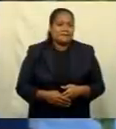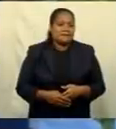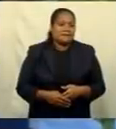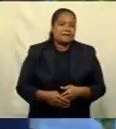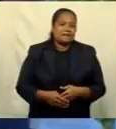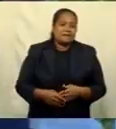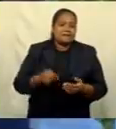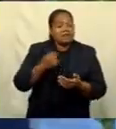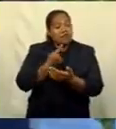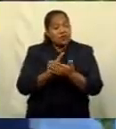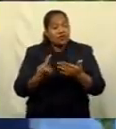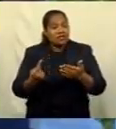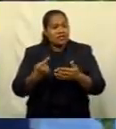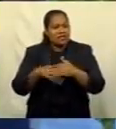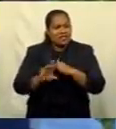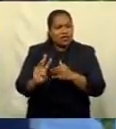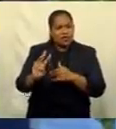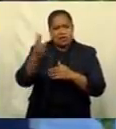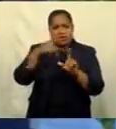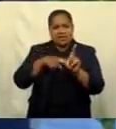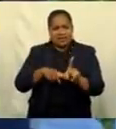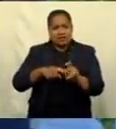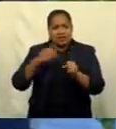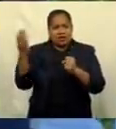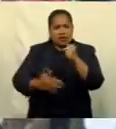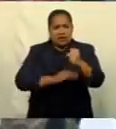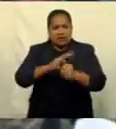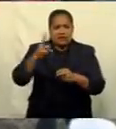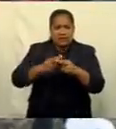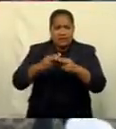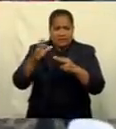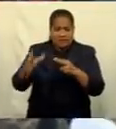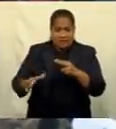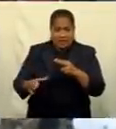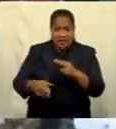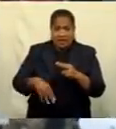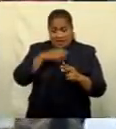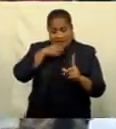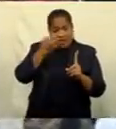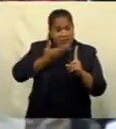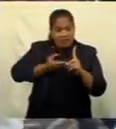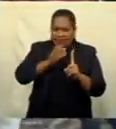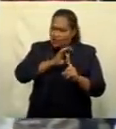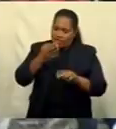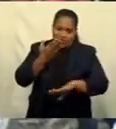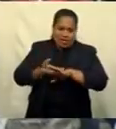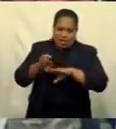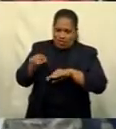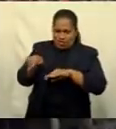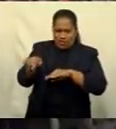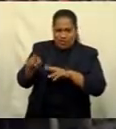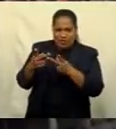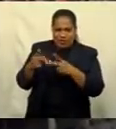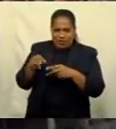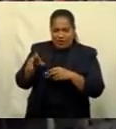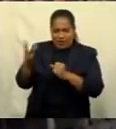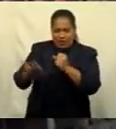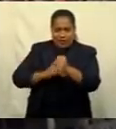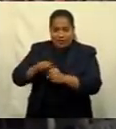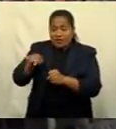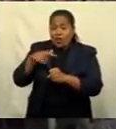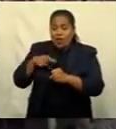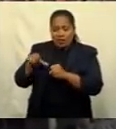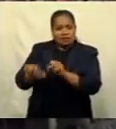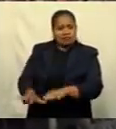Only into his third year as a cane farmer, William Elawabau is not new to the field, having grown up in the cane farming community